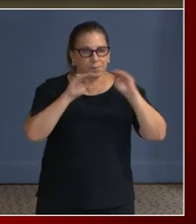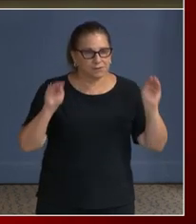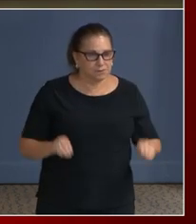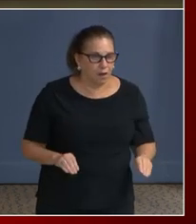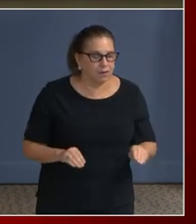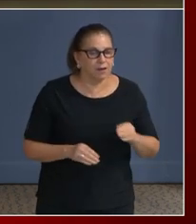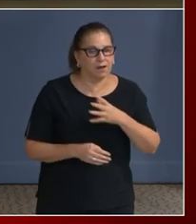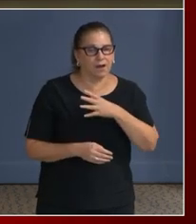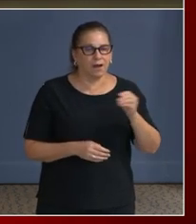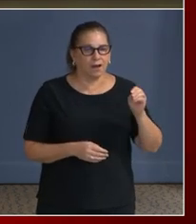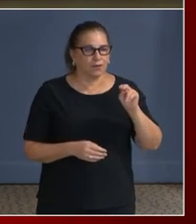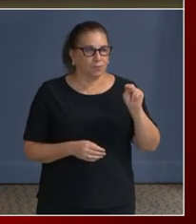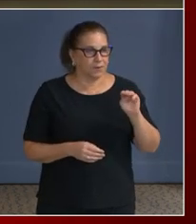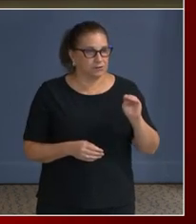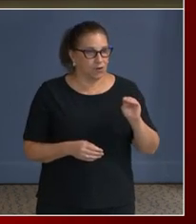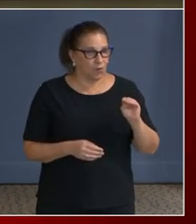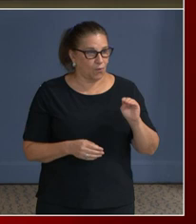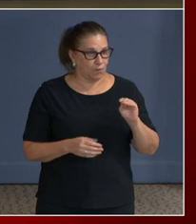full list at